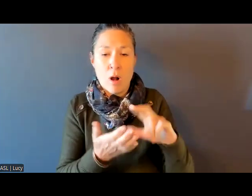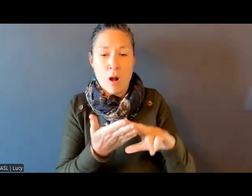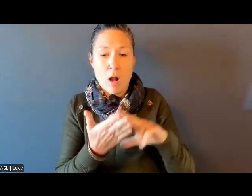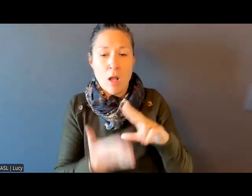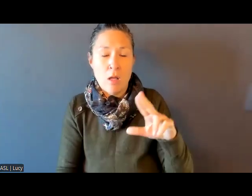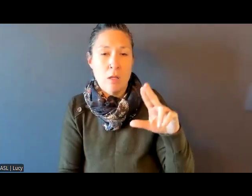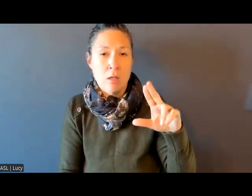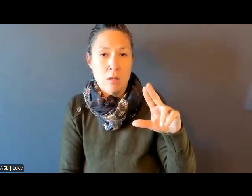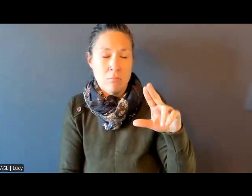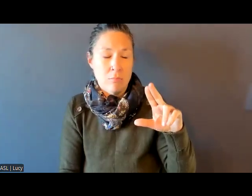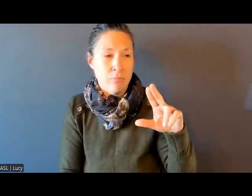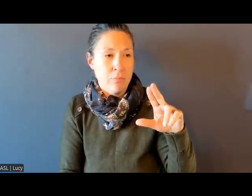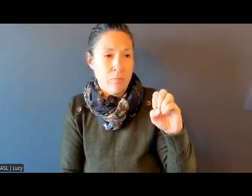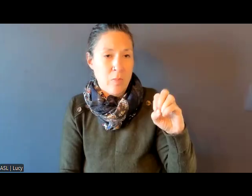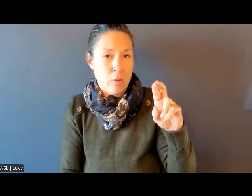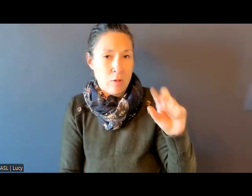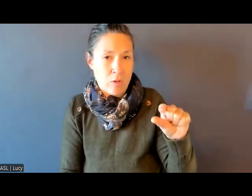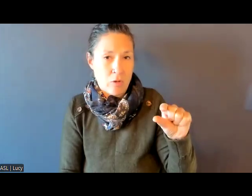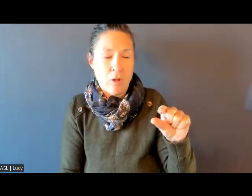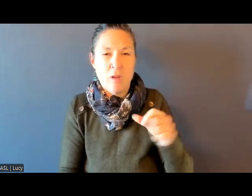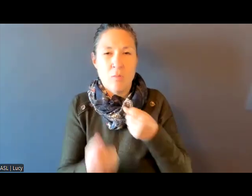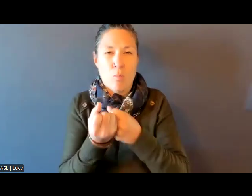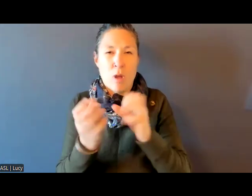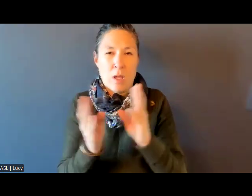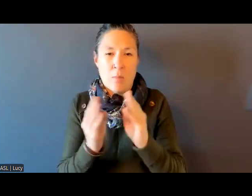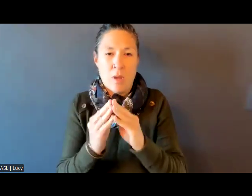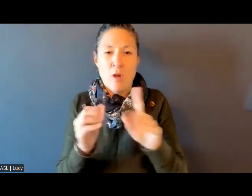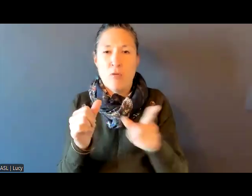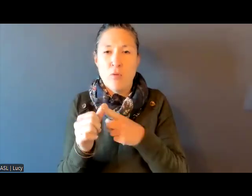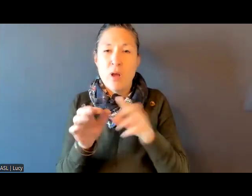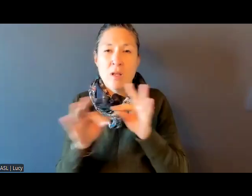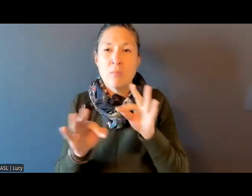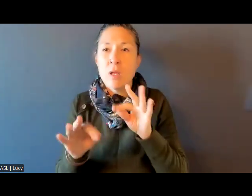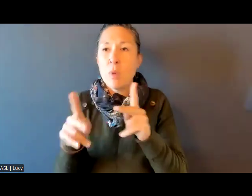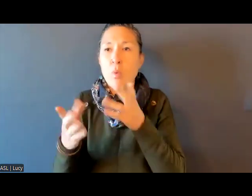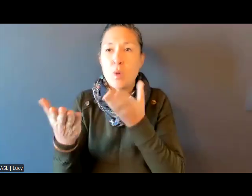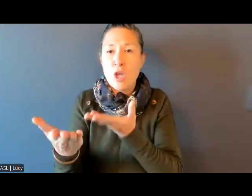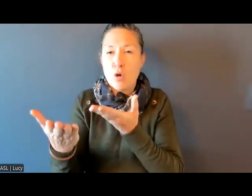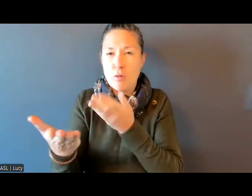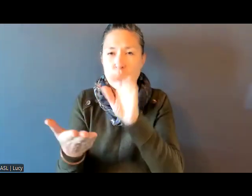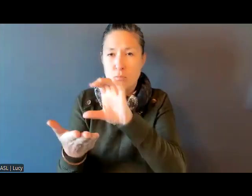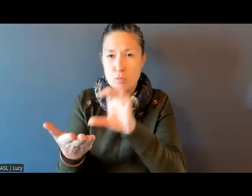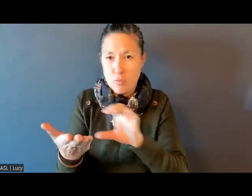effort. First, I'm going to provide meeting logistics for our Zoom attendees.